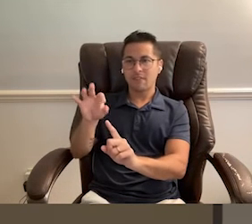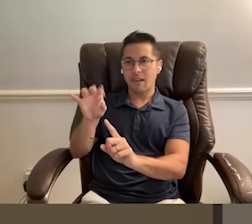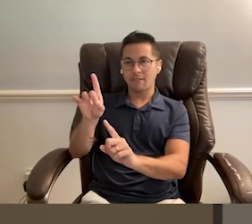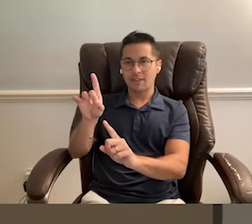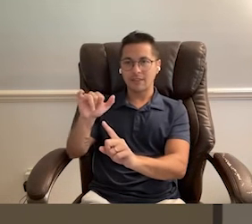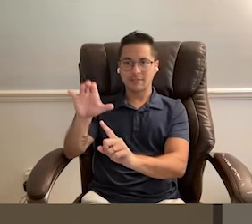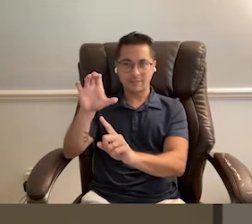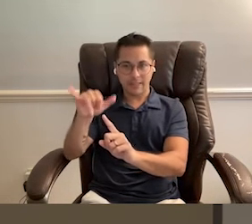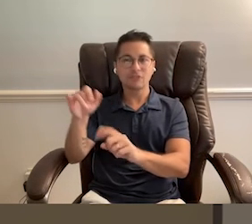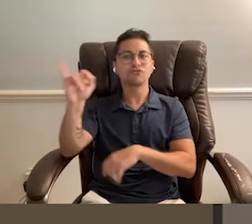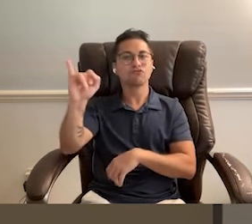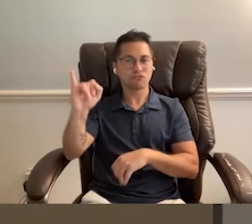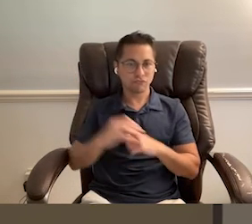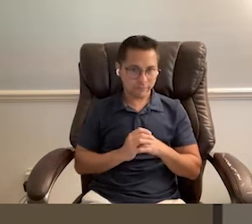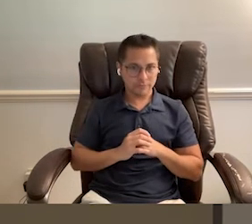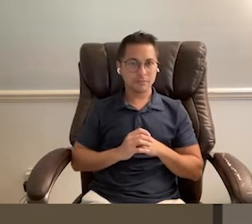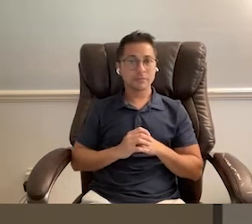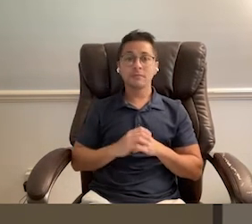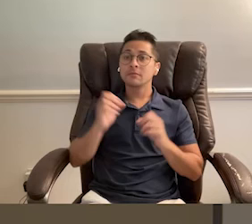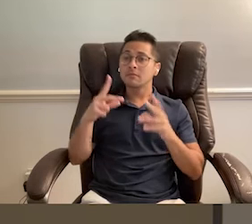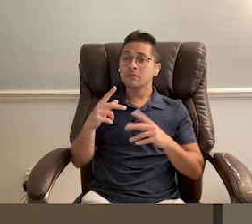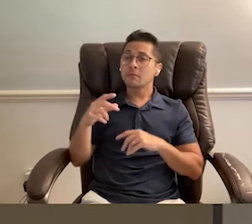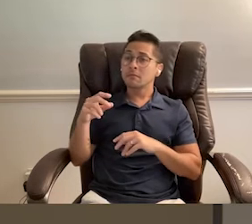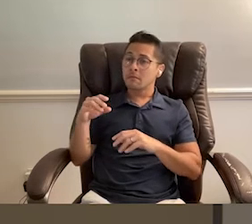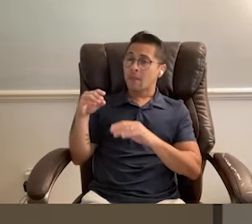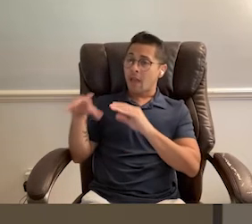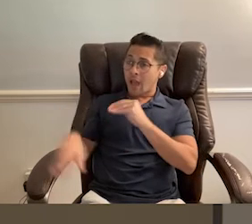All right. Putting money into the account. Generally,